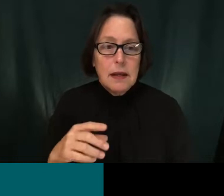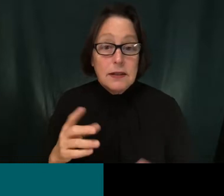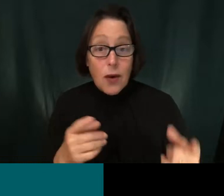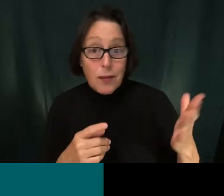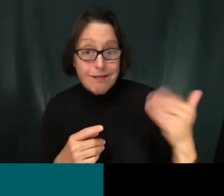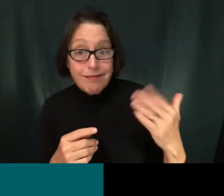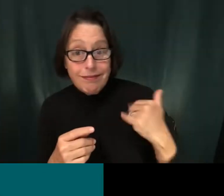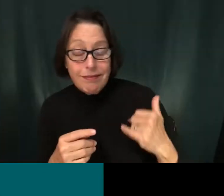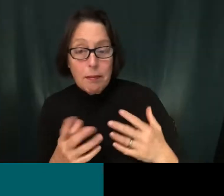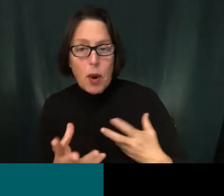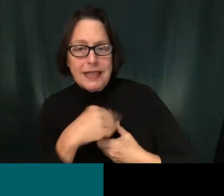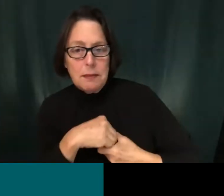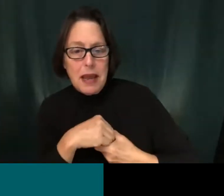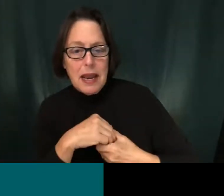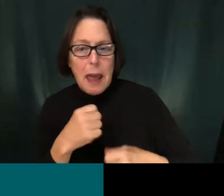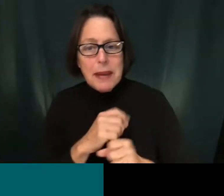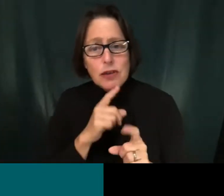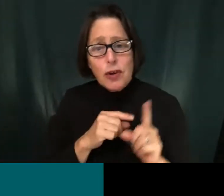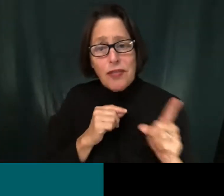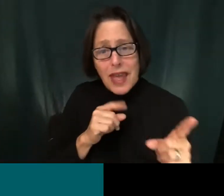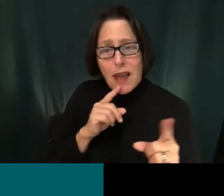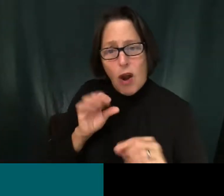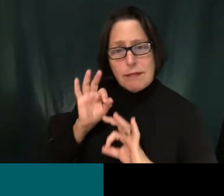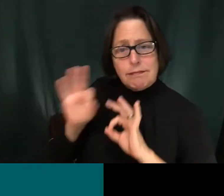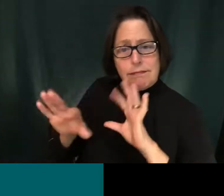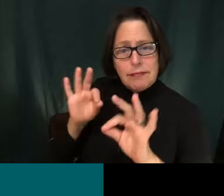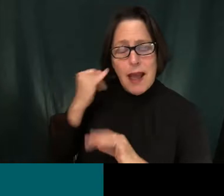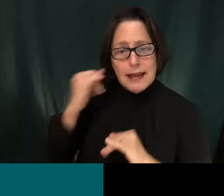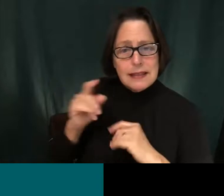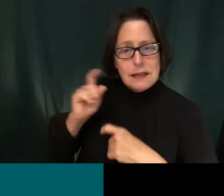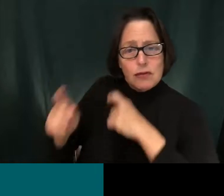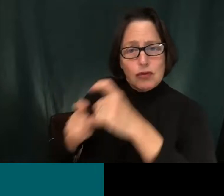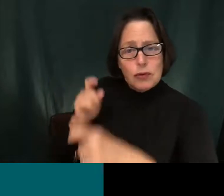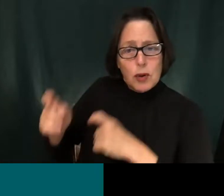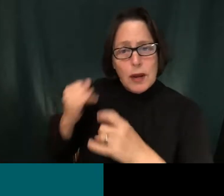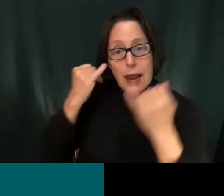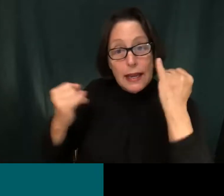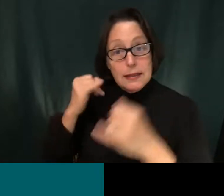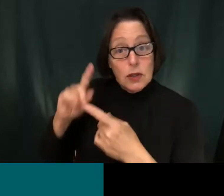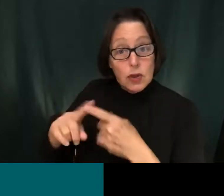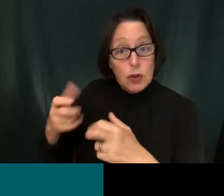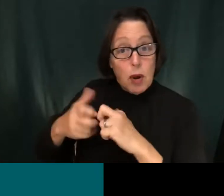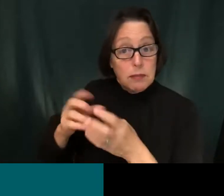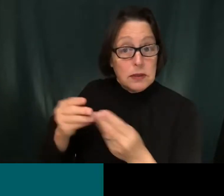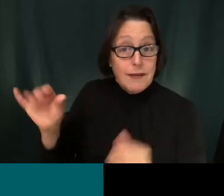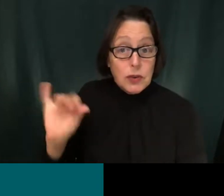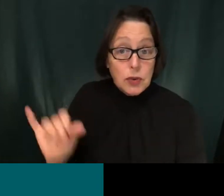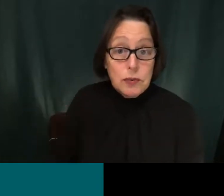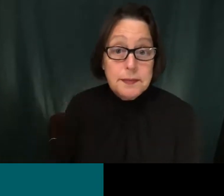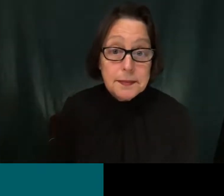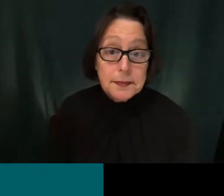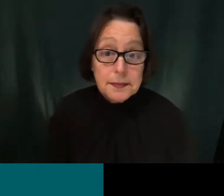also making sure that they're putting forward some ideas and contributing to the problem solving as well.